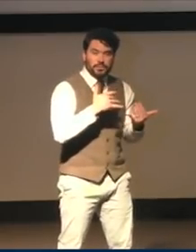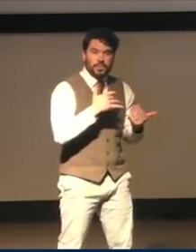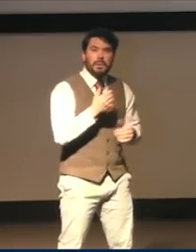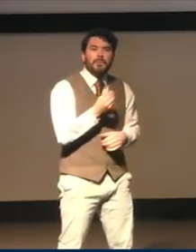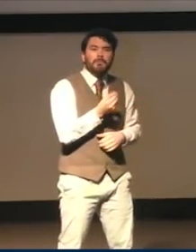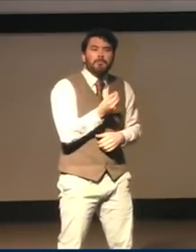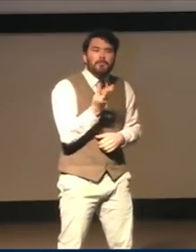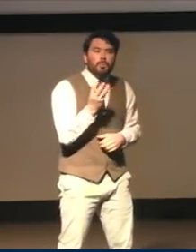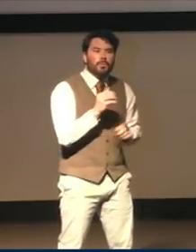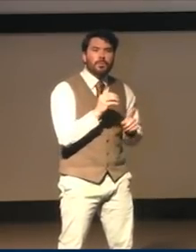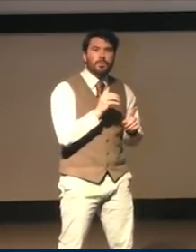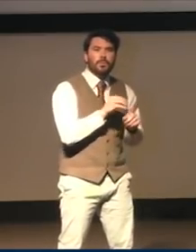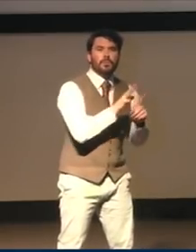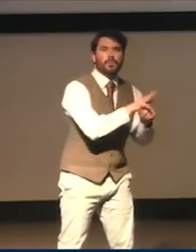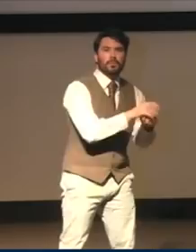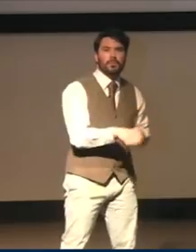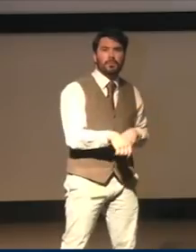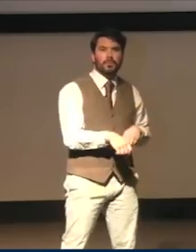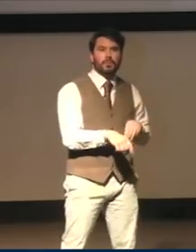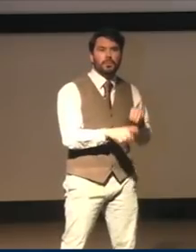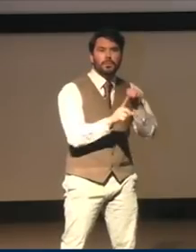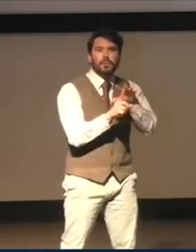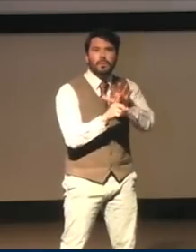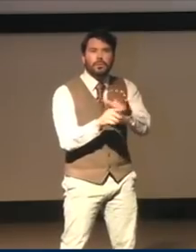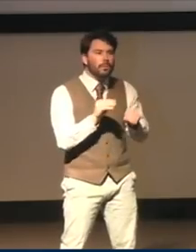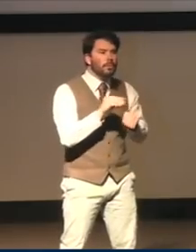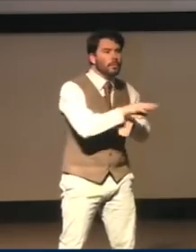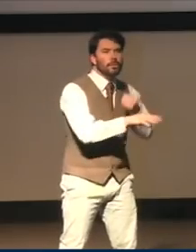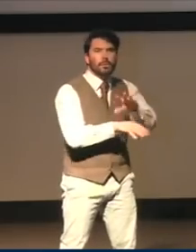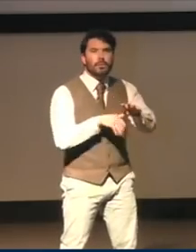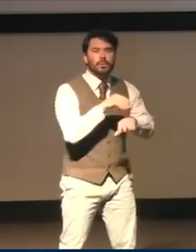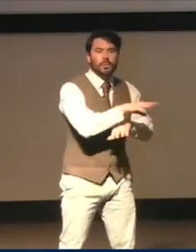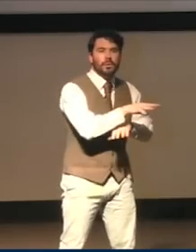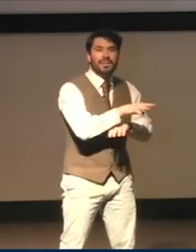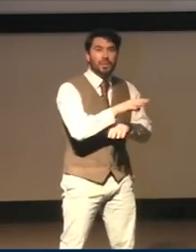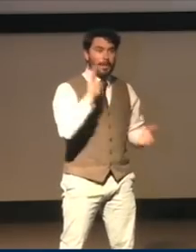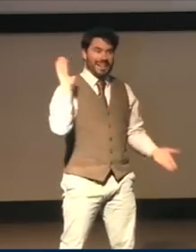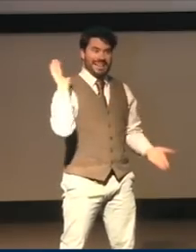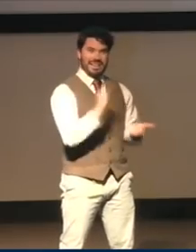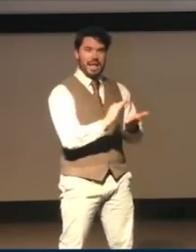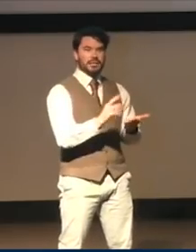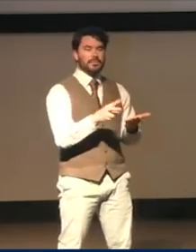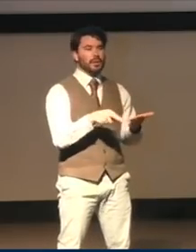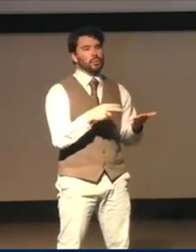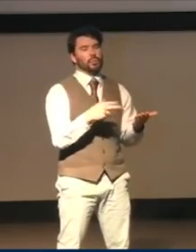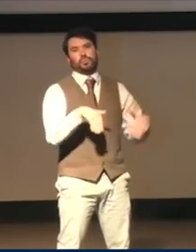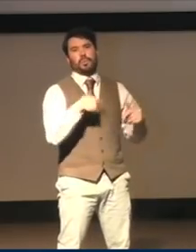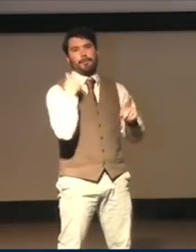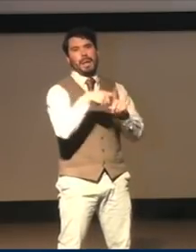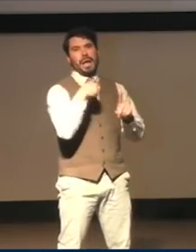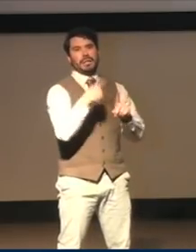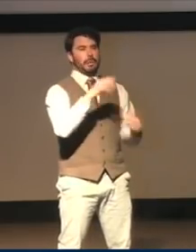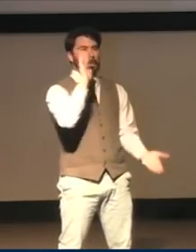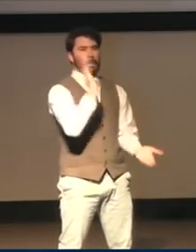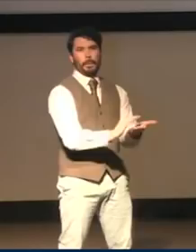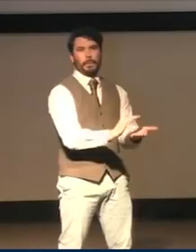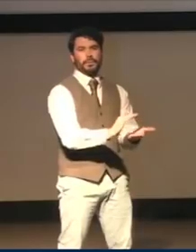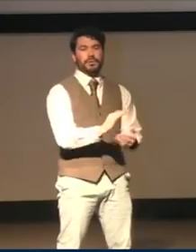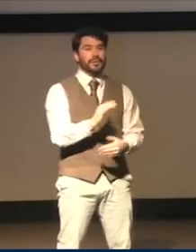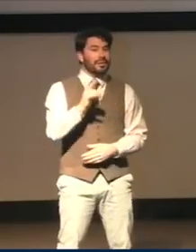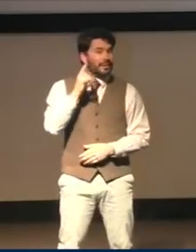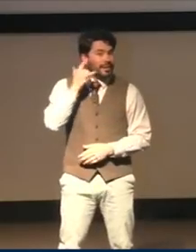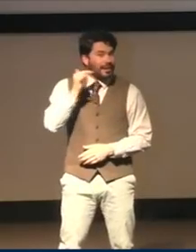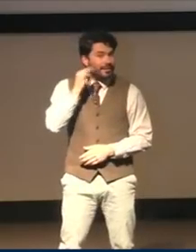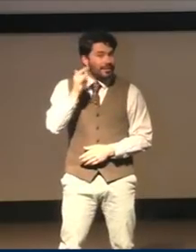less exposure, you can see it really makes a dramatic impact. It's estimated that California has reached